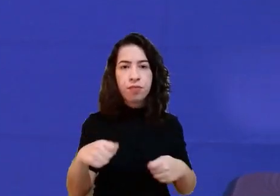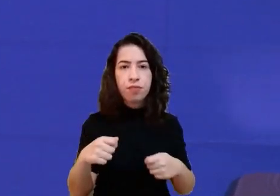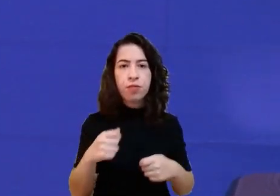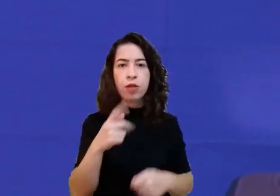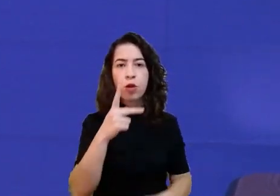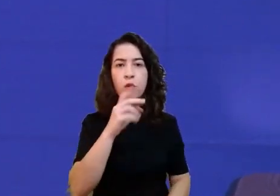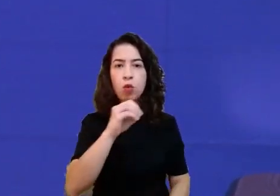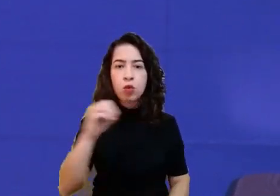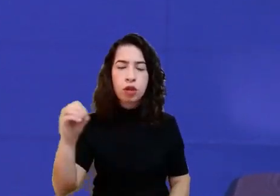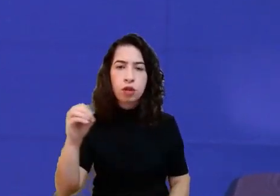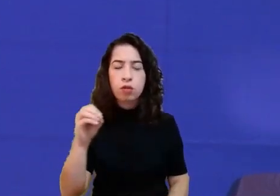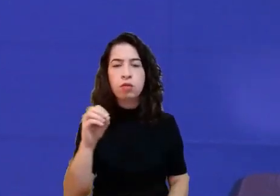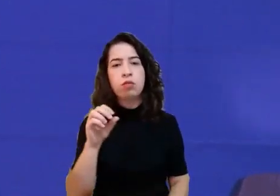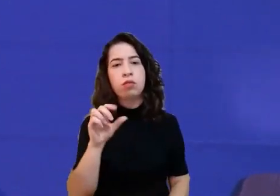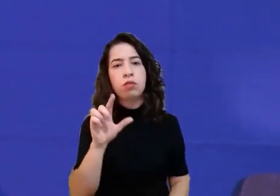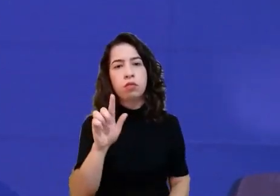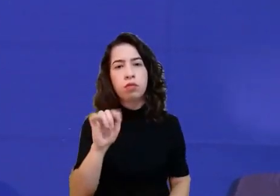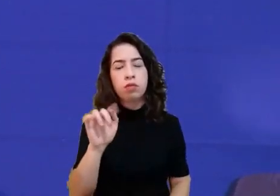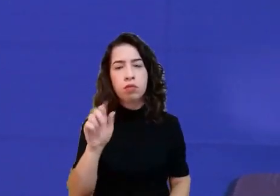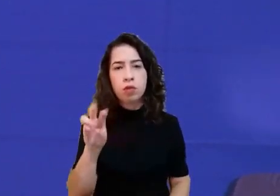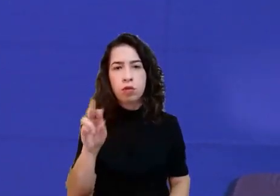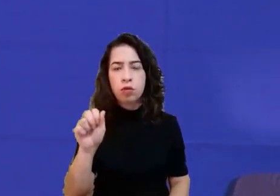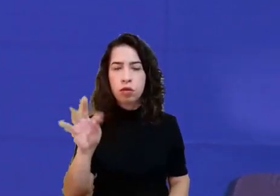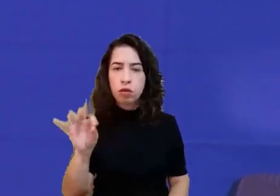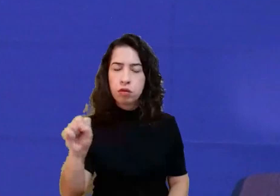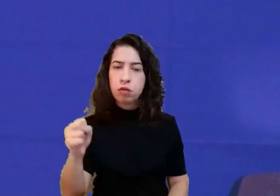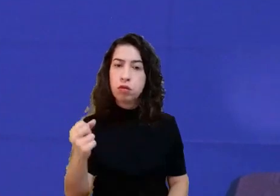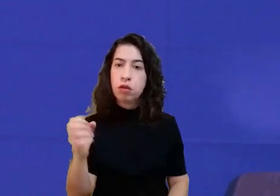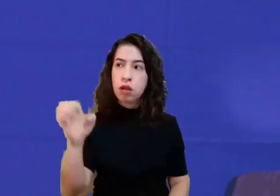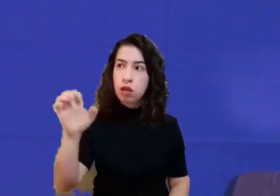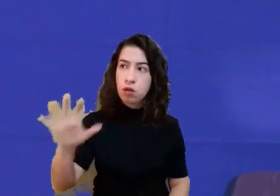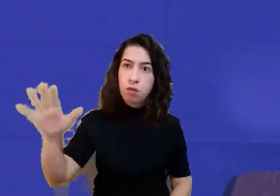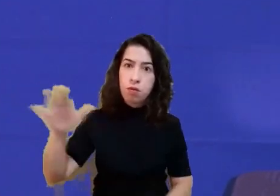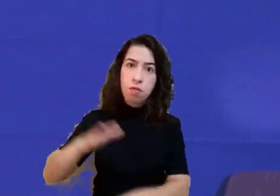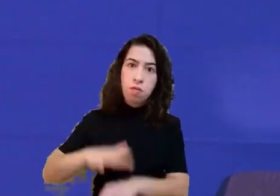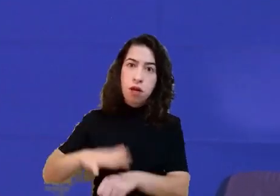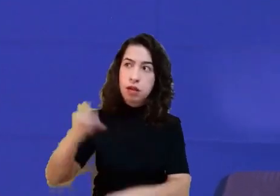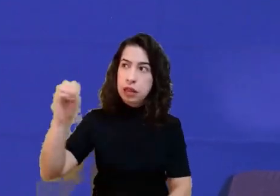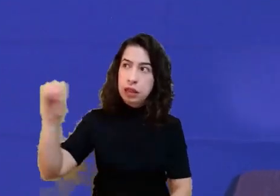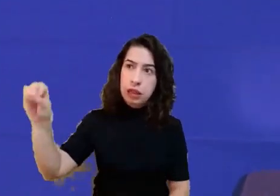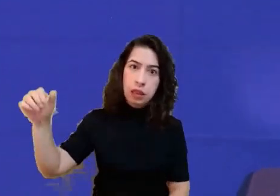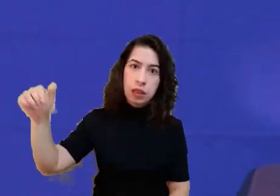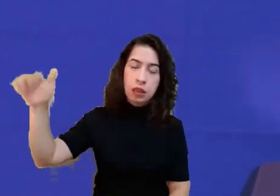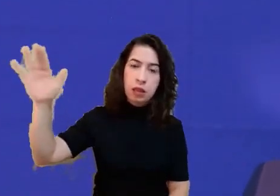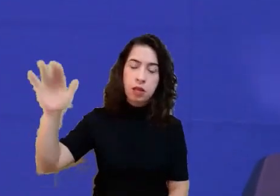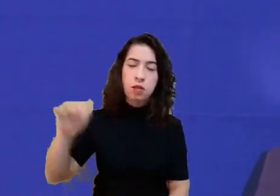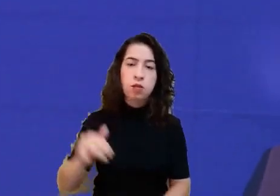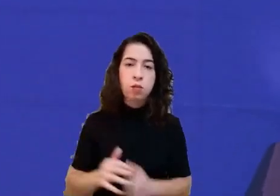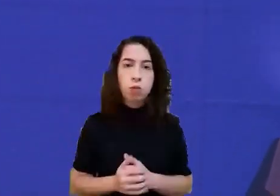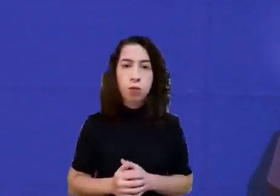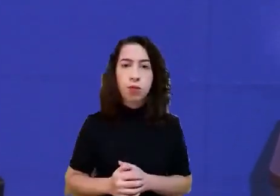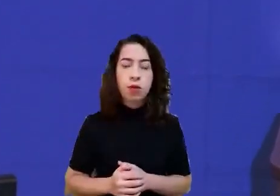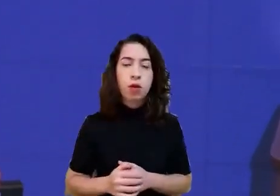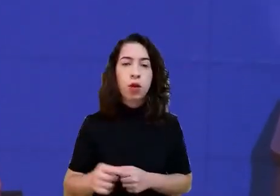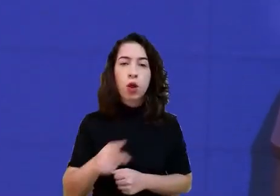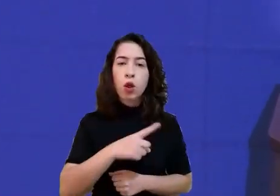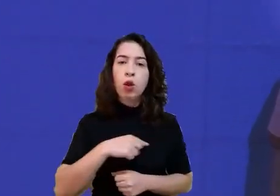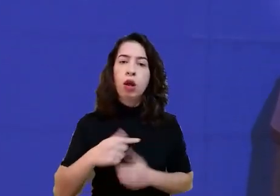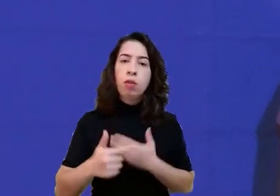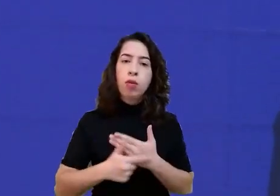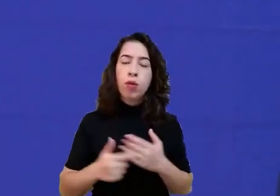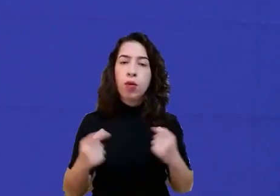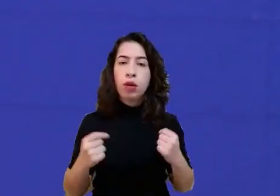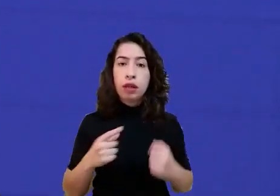200 gigawatts. In Europe, a little more, 300 gigawatts. And what is our role inside the energy world? If we